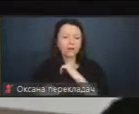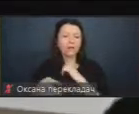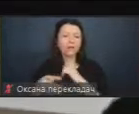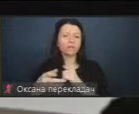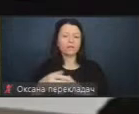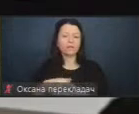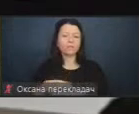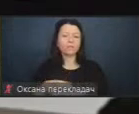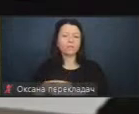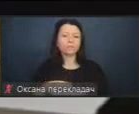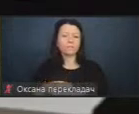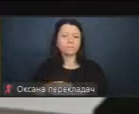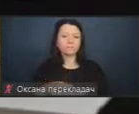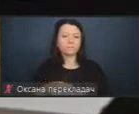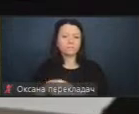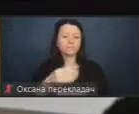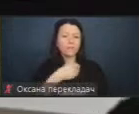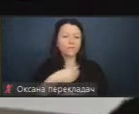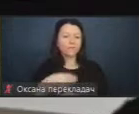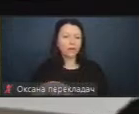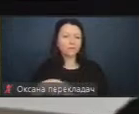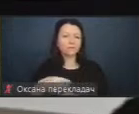France, Croatia,